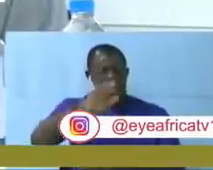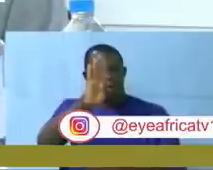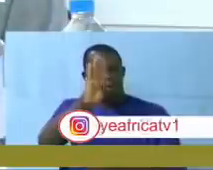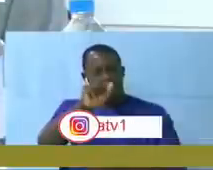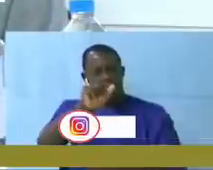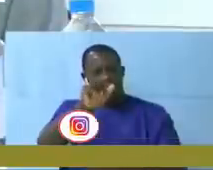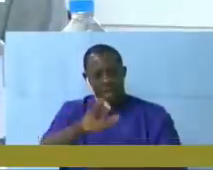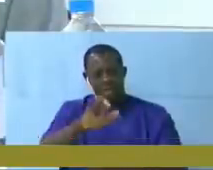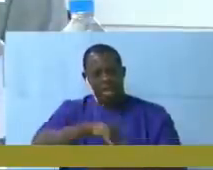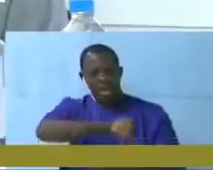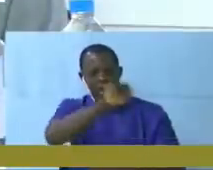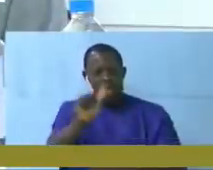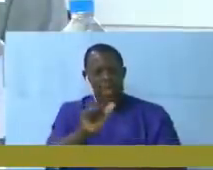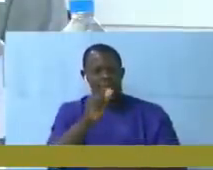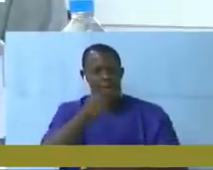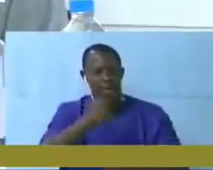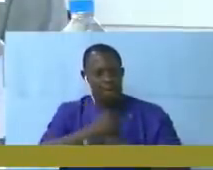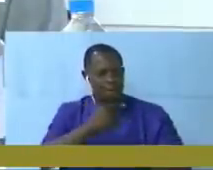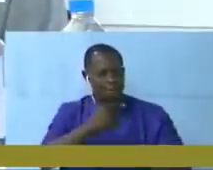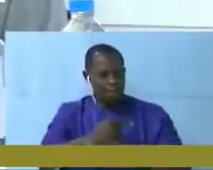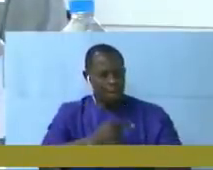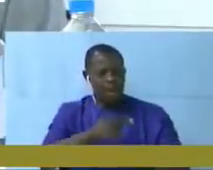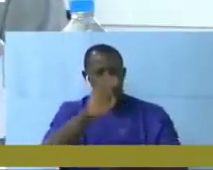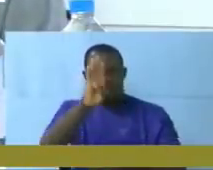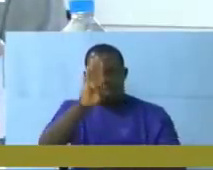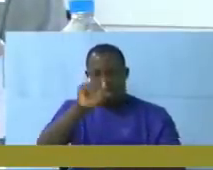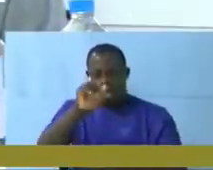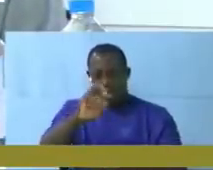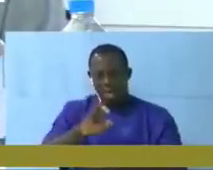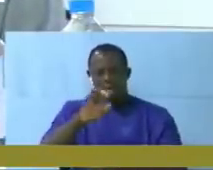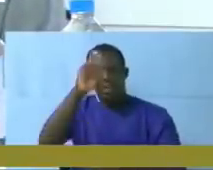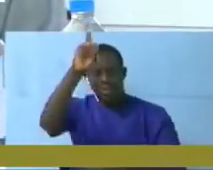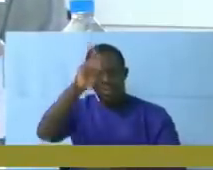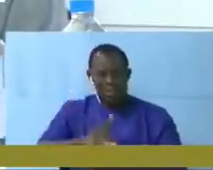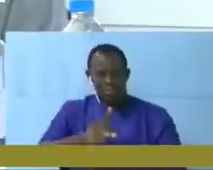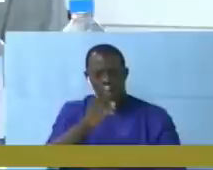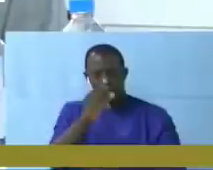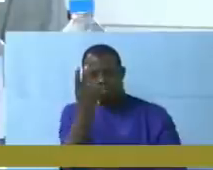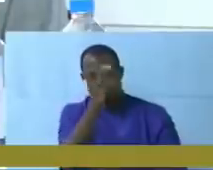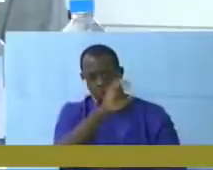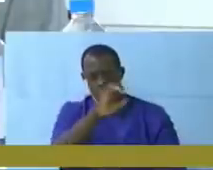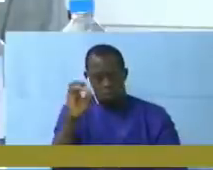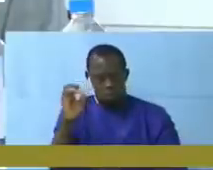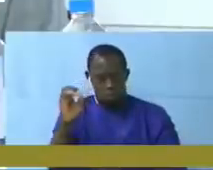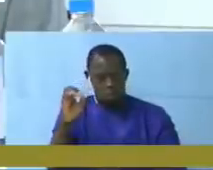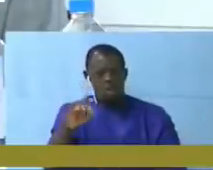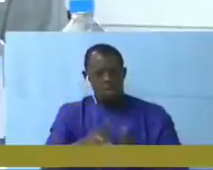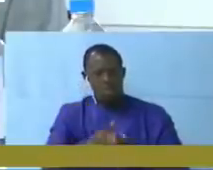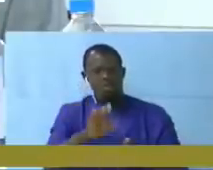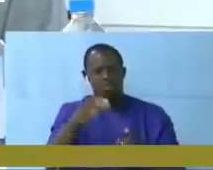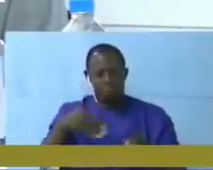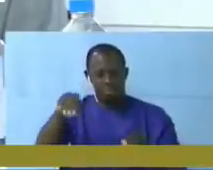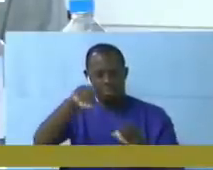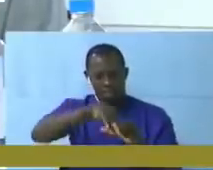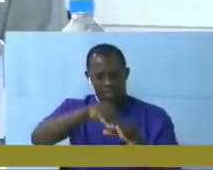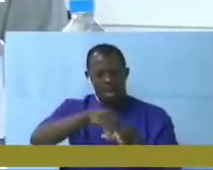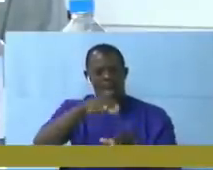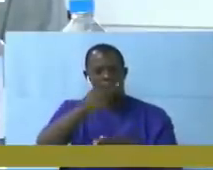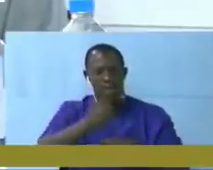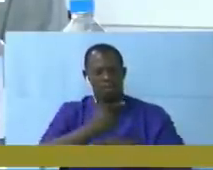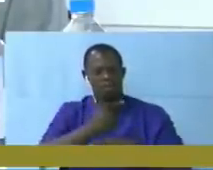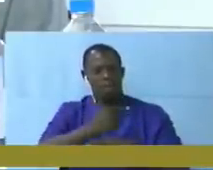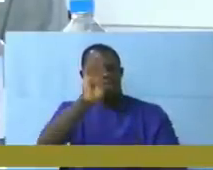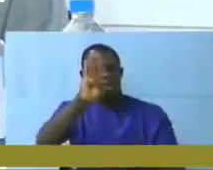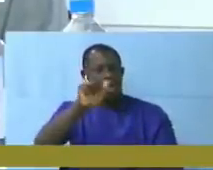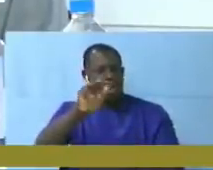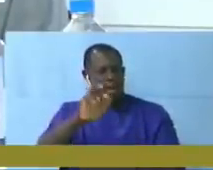the Gambian bar December of 2000. Ñu oma nak ci lawyer Nigeria ci